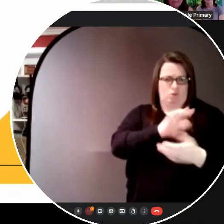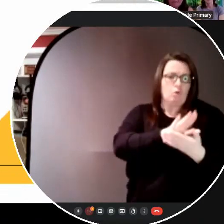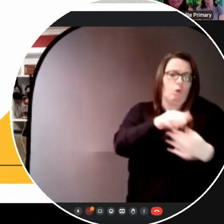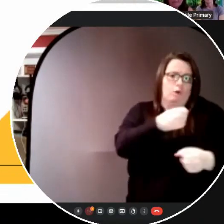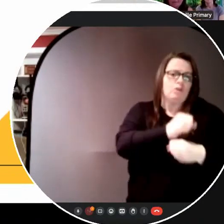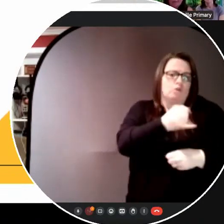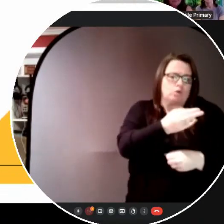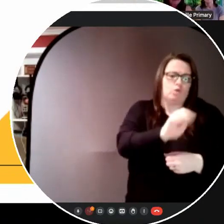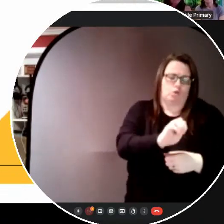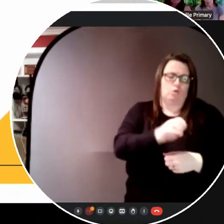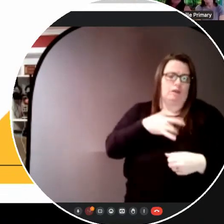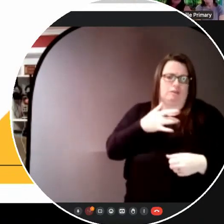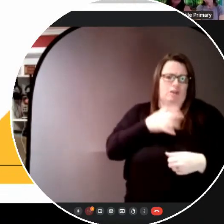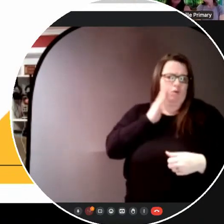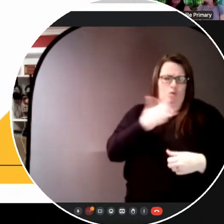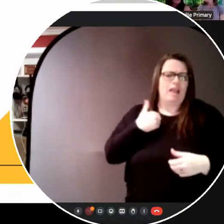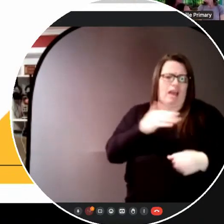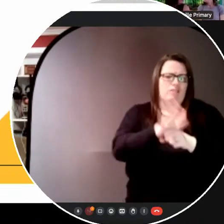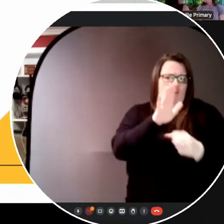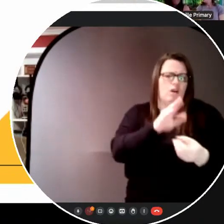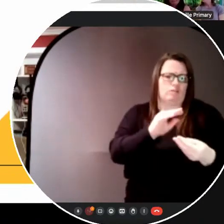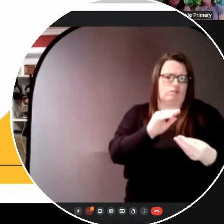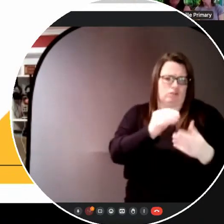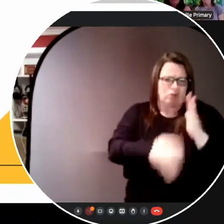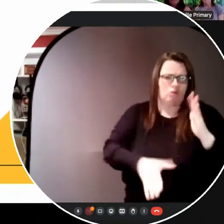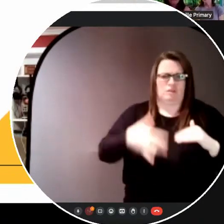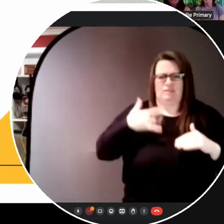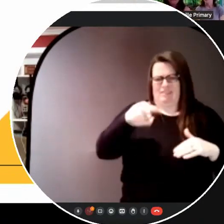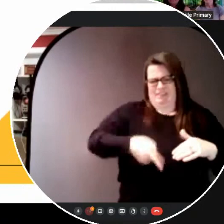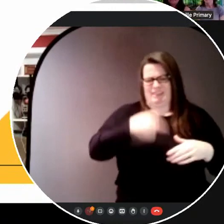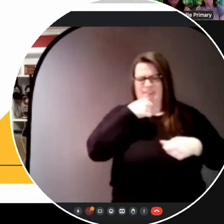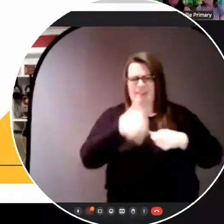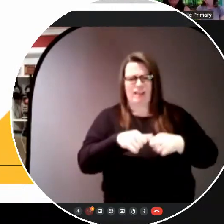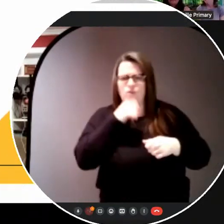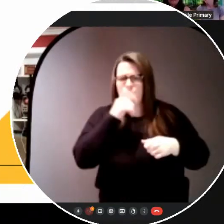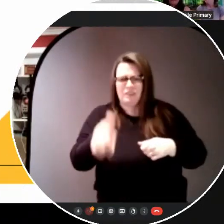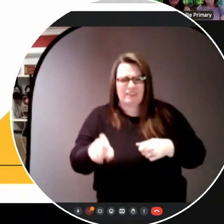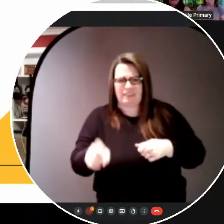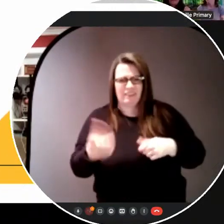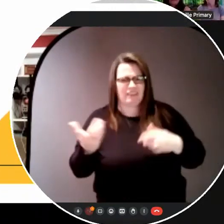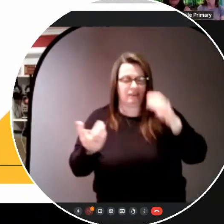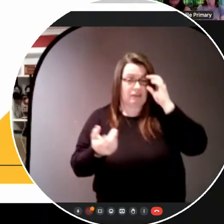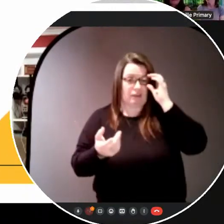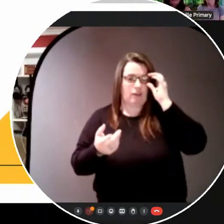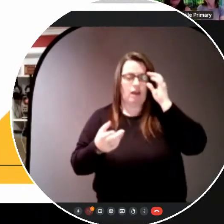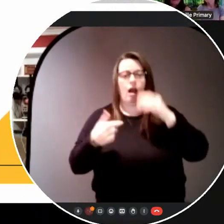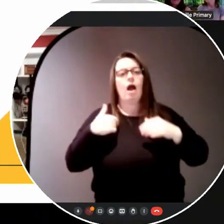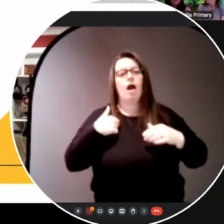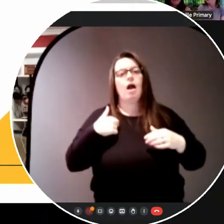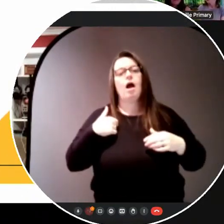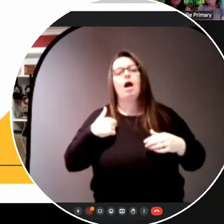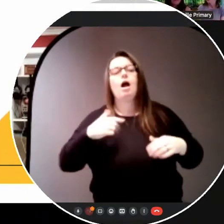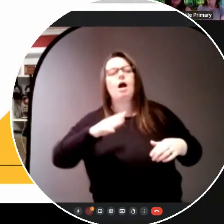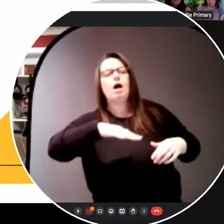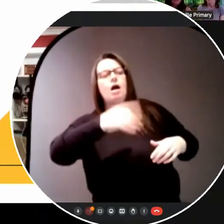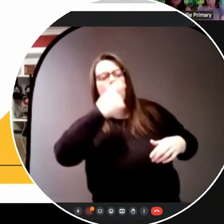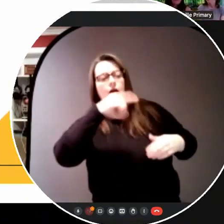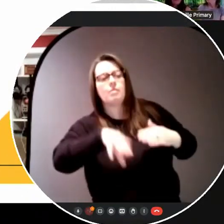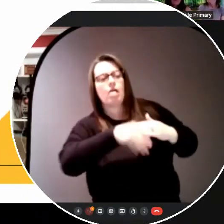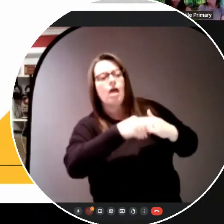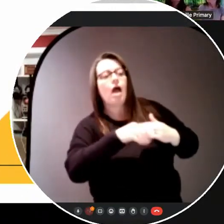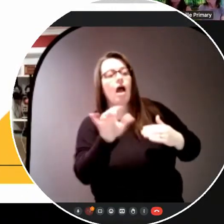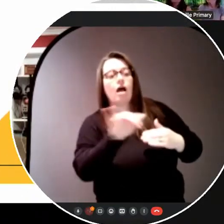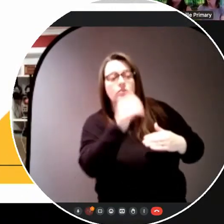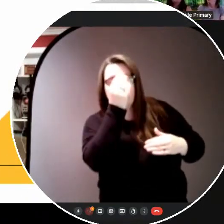necessary. I just want to pop in there though and say that there's the other side of it, where the previous year we got